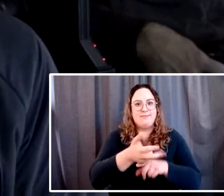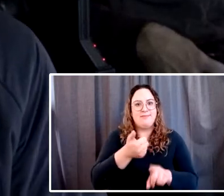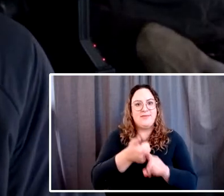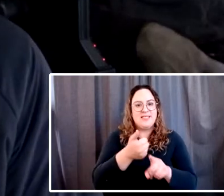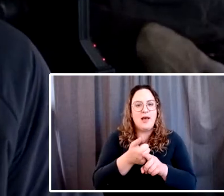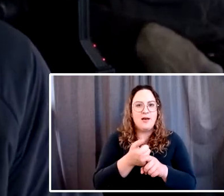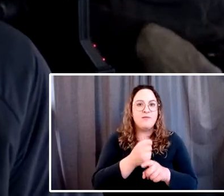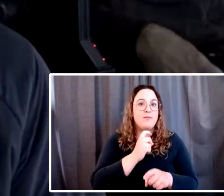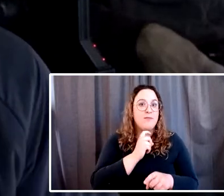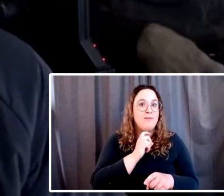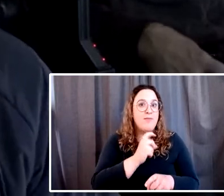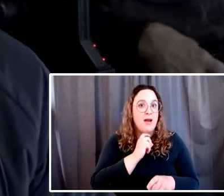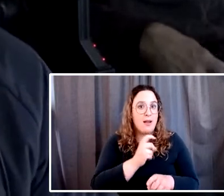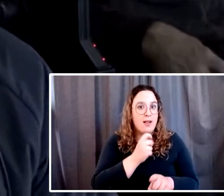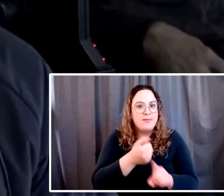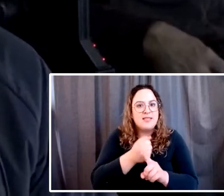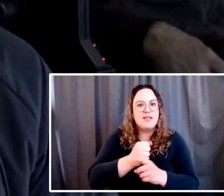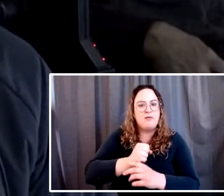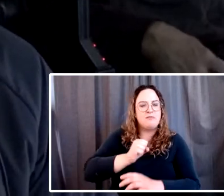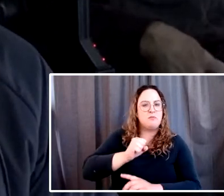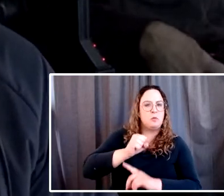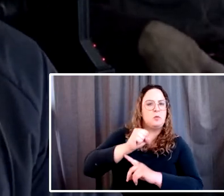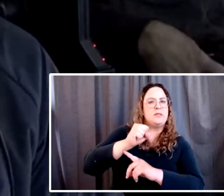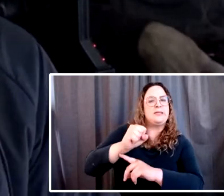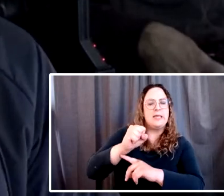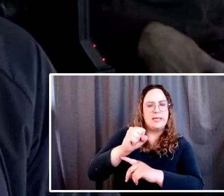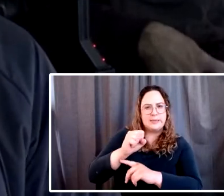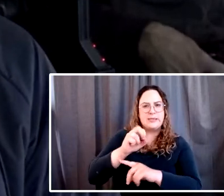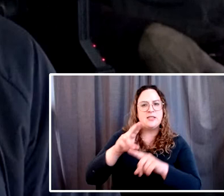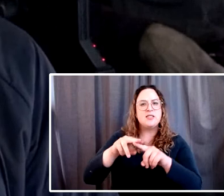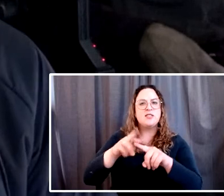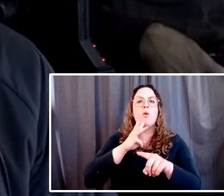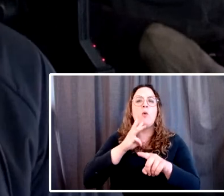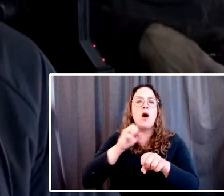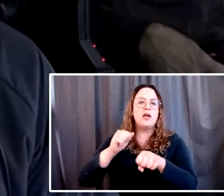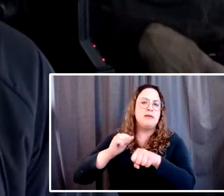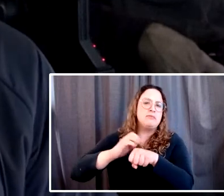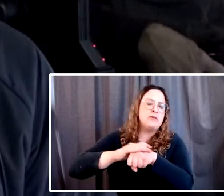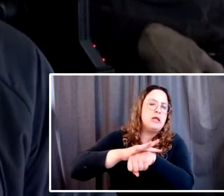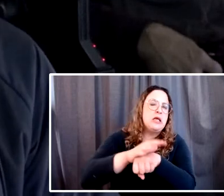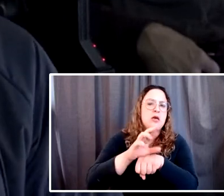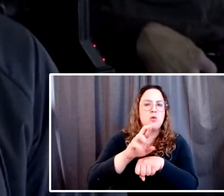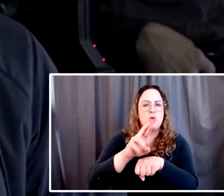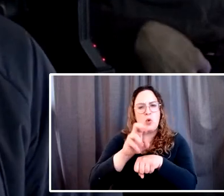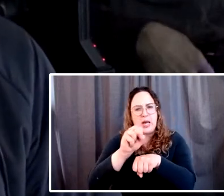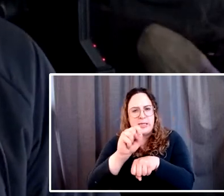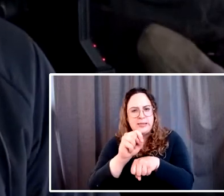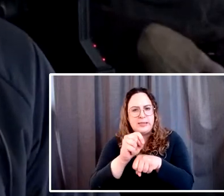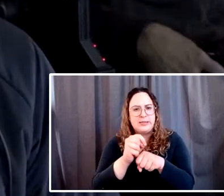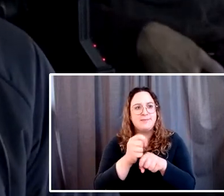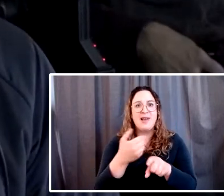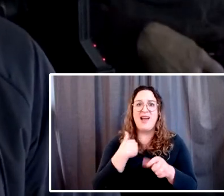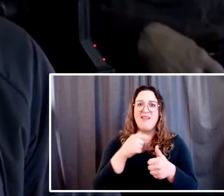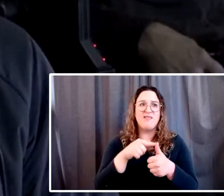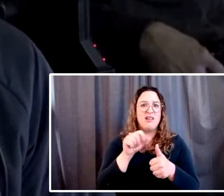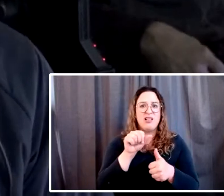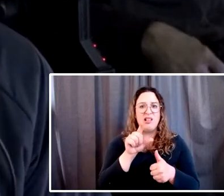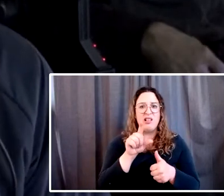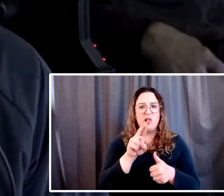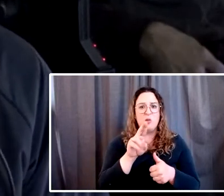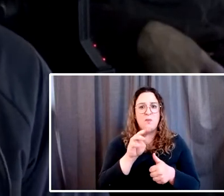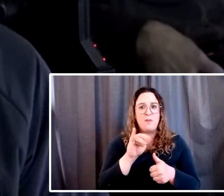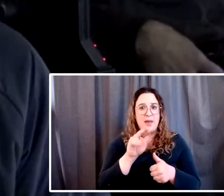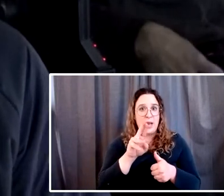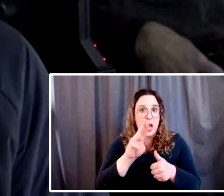resist, to a point, corrosion from saltwater. We use aluminum in the frames. We have